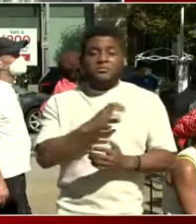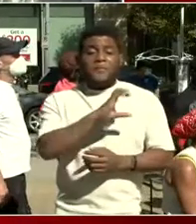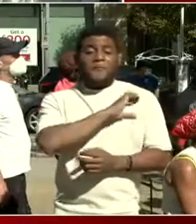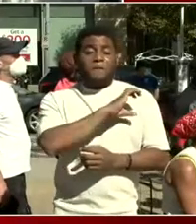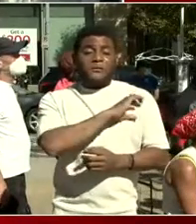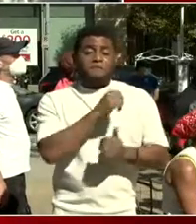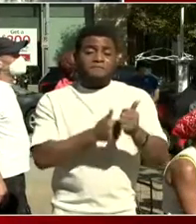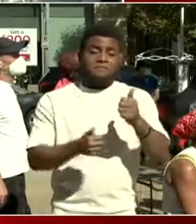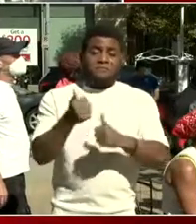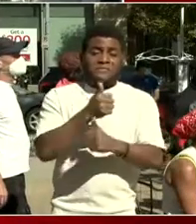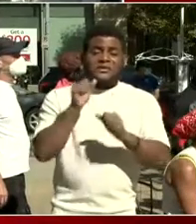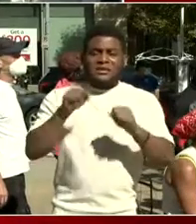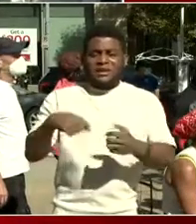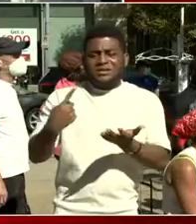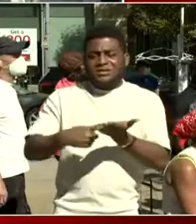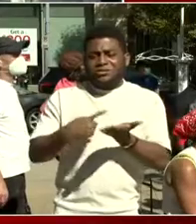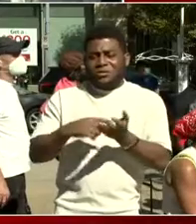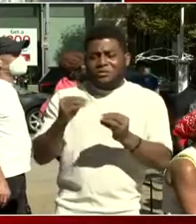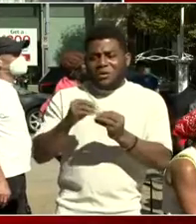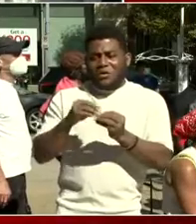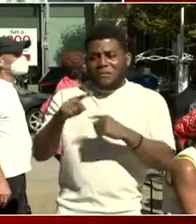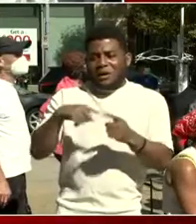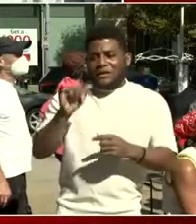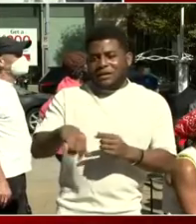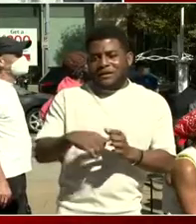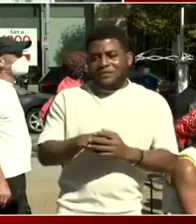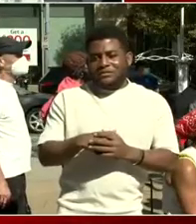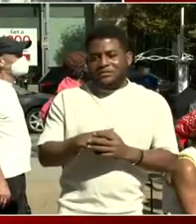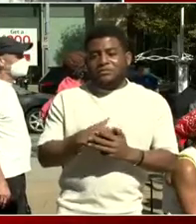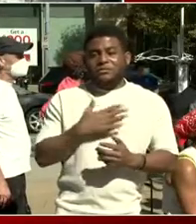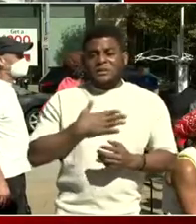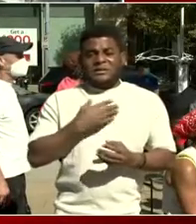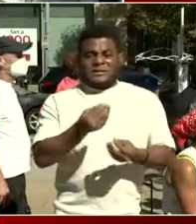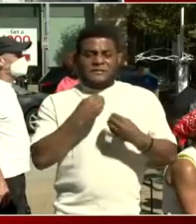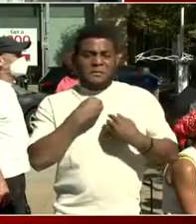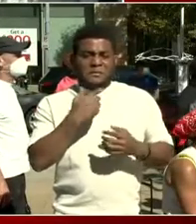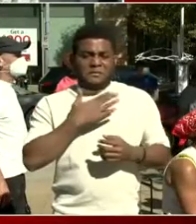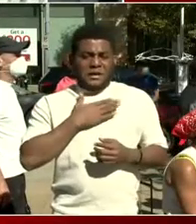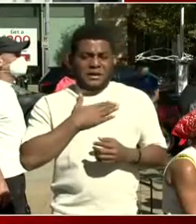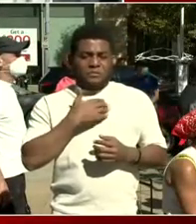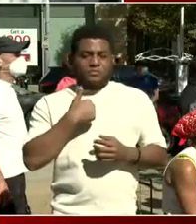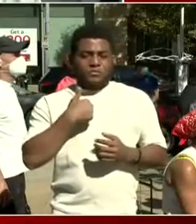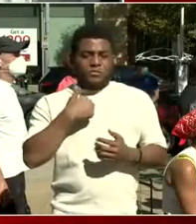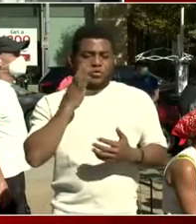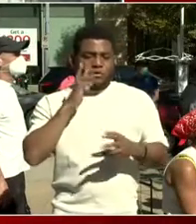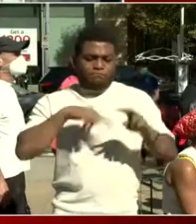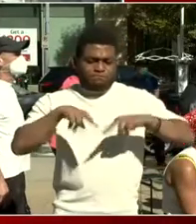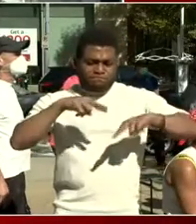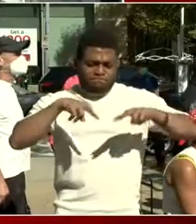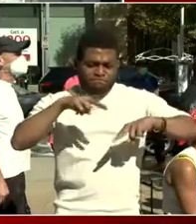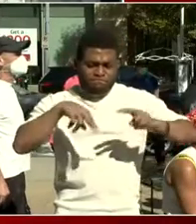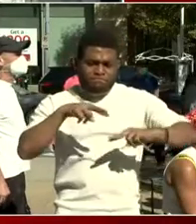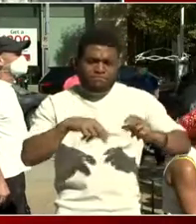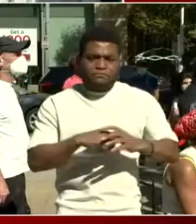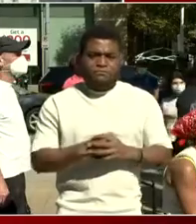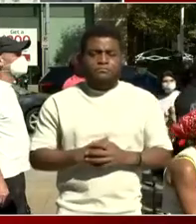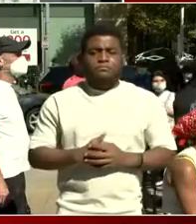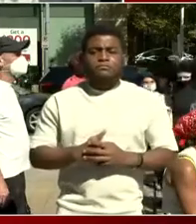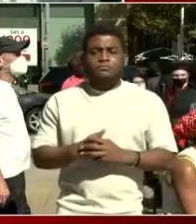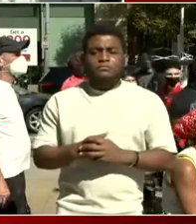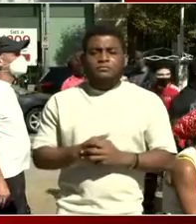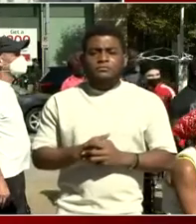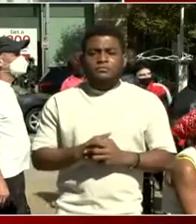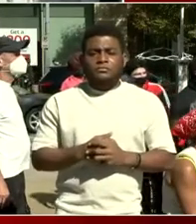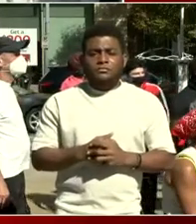going to give you my kind of man or woman on the street assessment, having dealt with it a long time, is that there